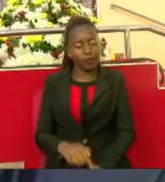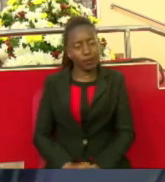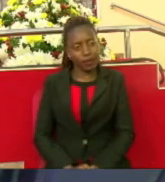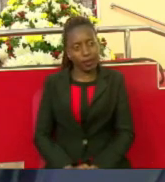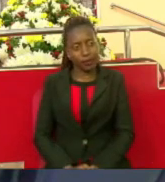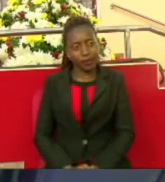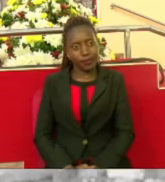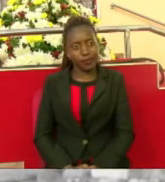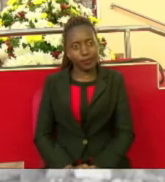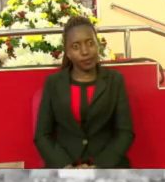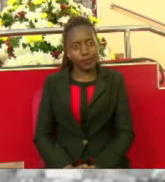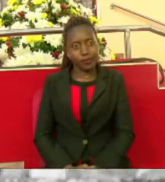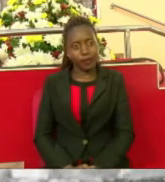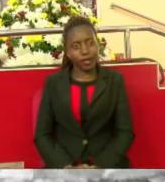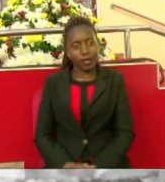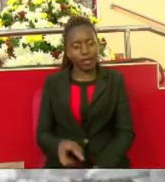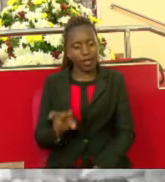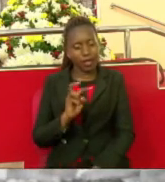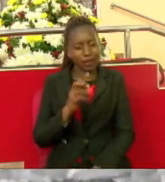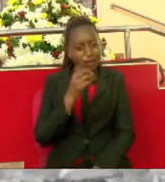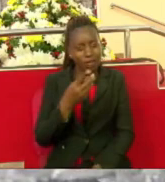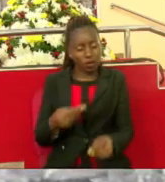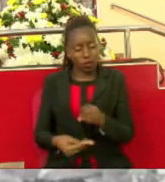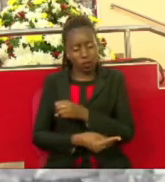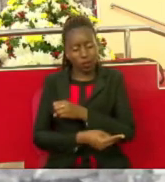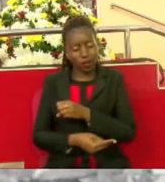They have seen you bribe when you are caught by the police.